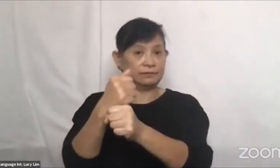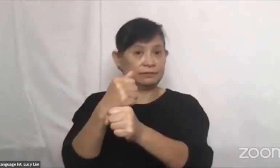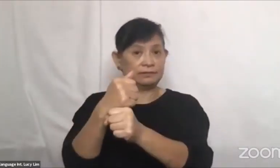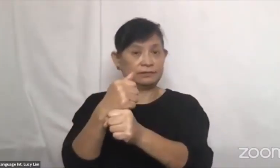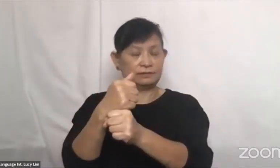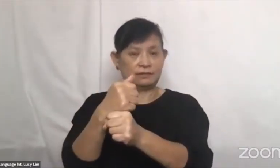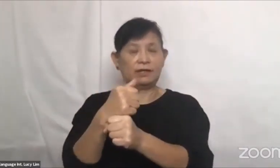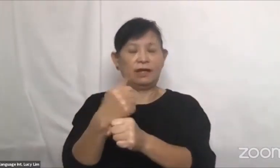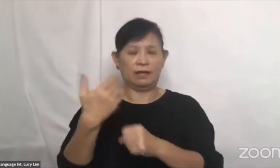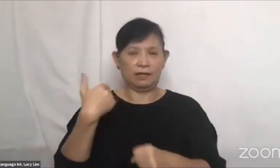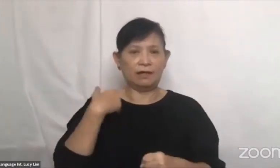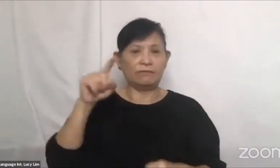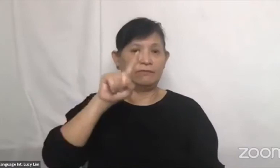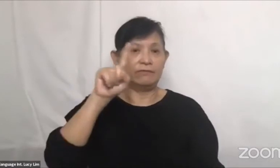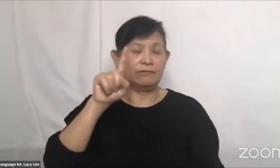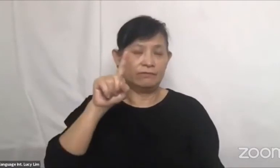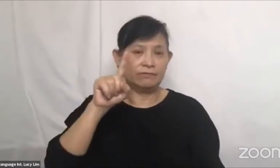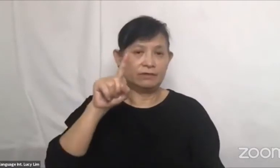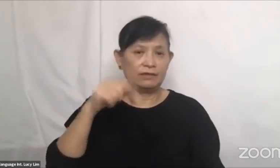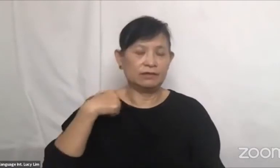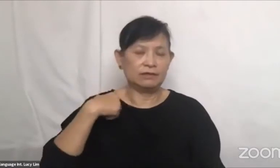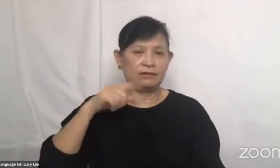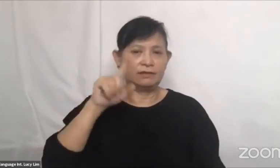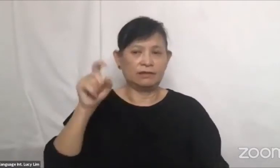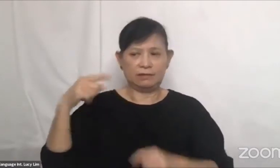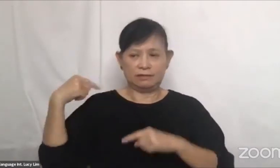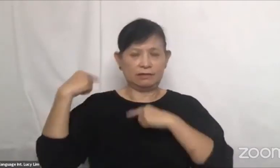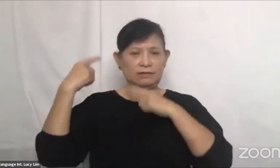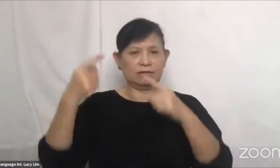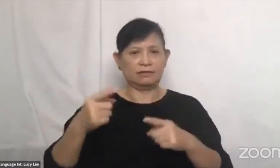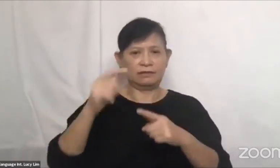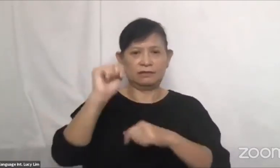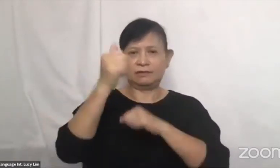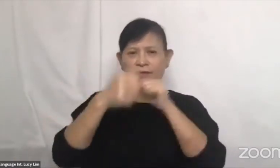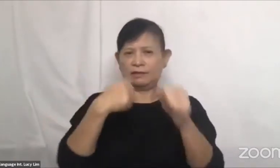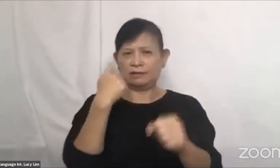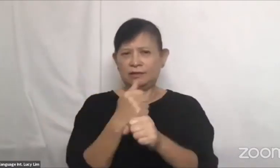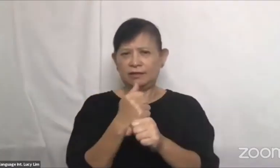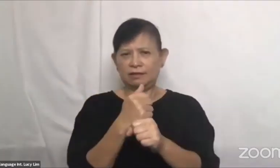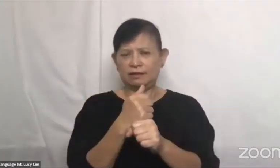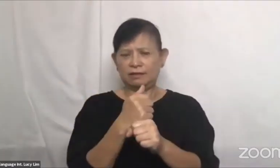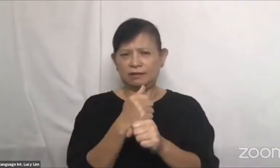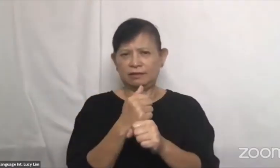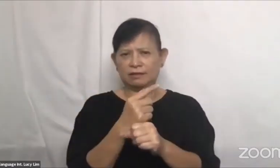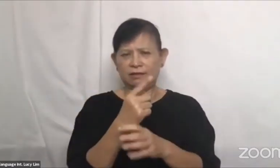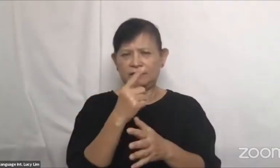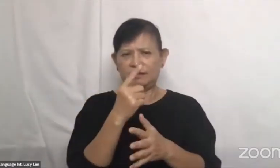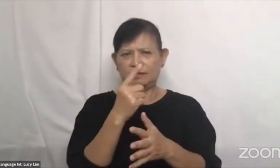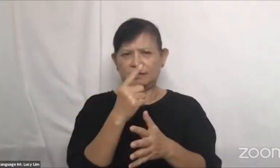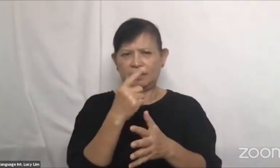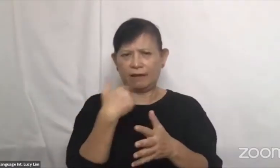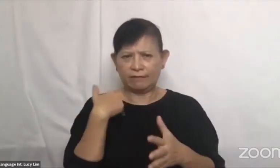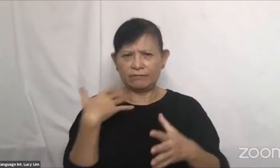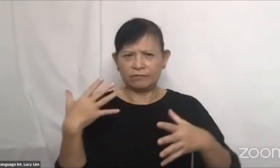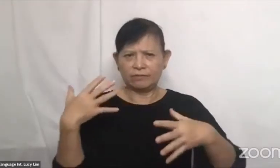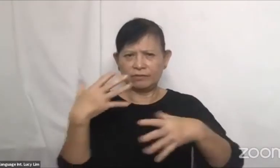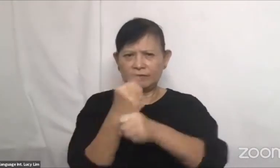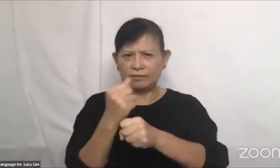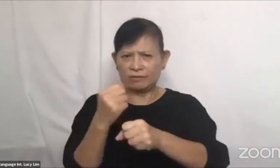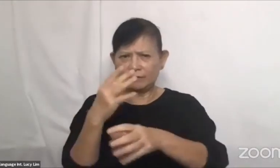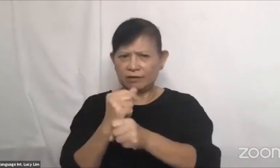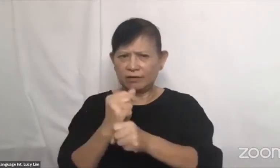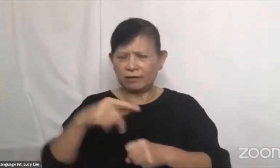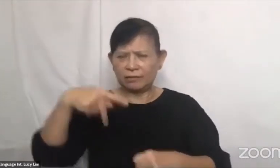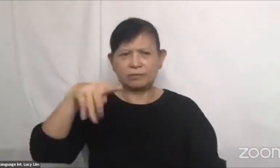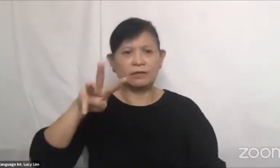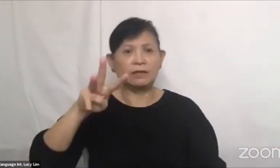there was a question around what's the remaining 10 years of SDG for persons with disabilities. We could say,